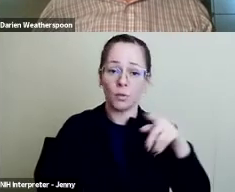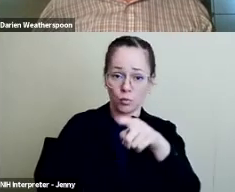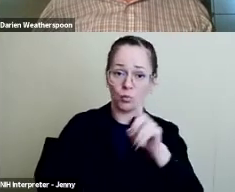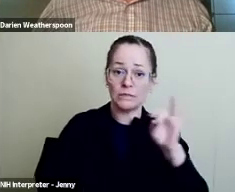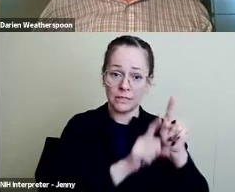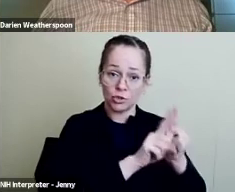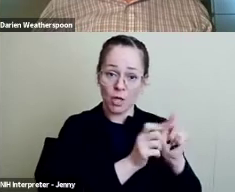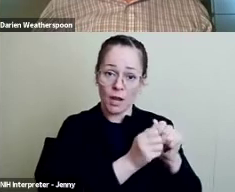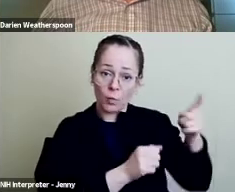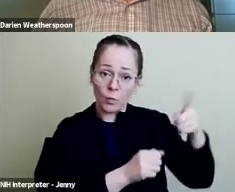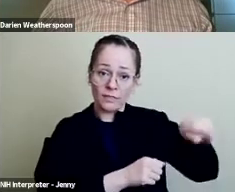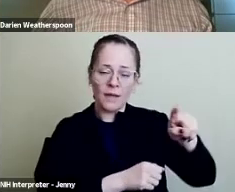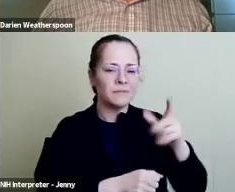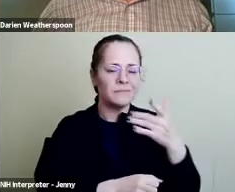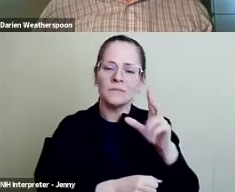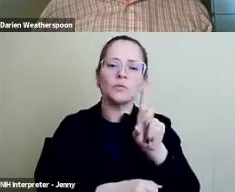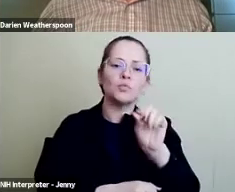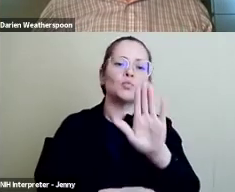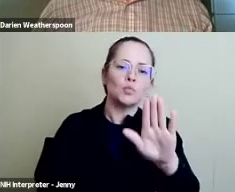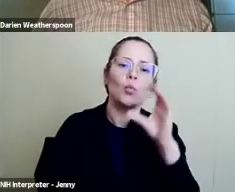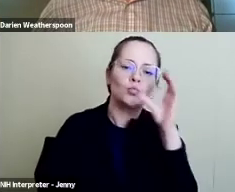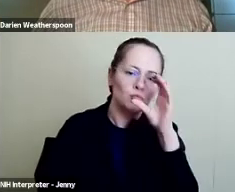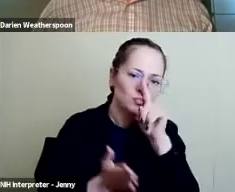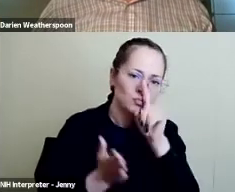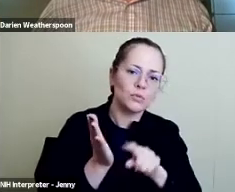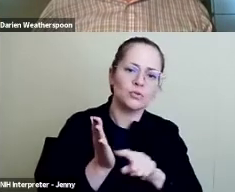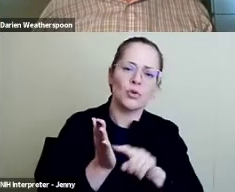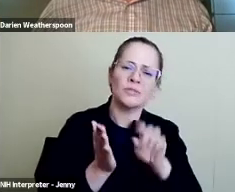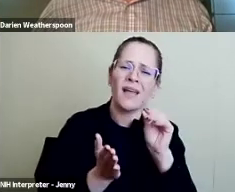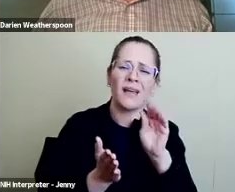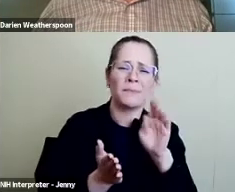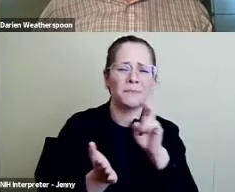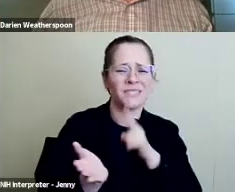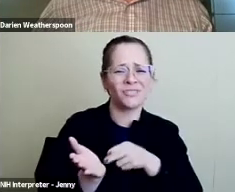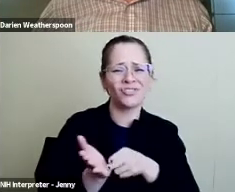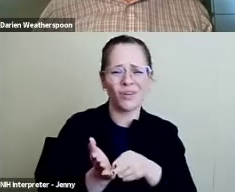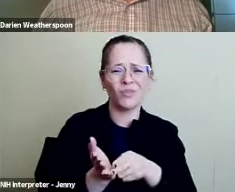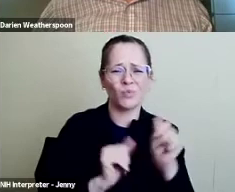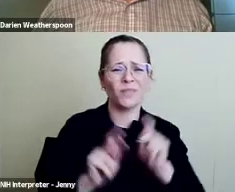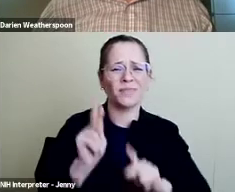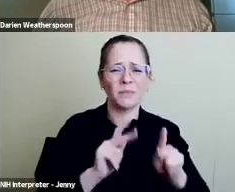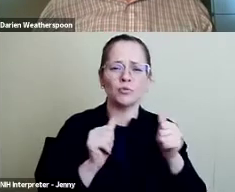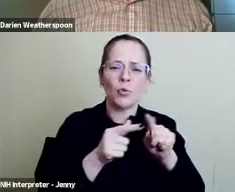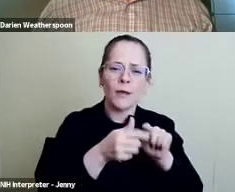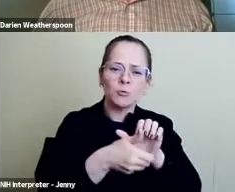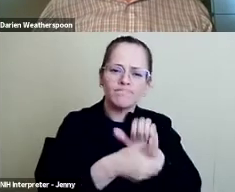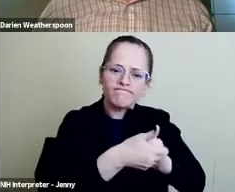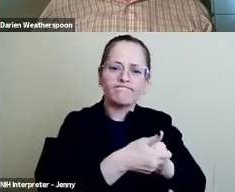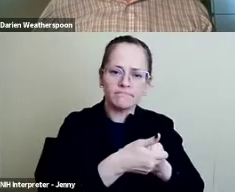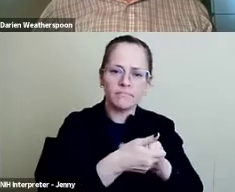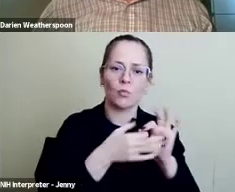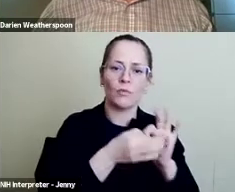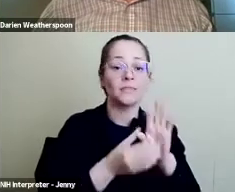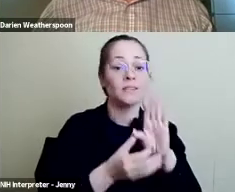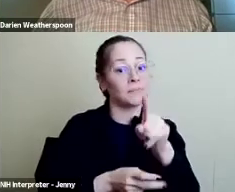really just doing your research and being genuine in forming this mentor relationship. And I think you have to be careful with